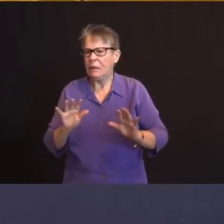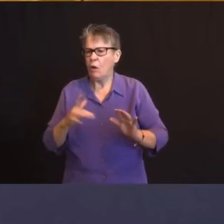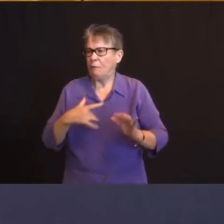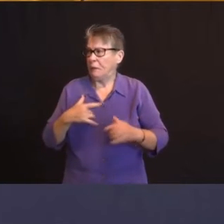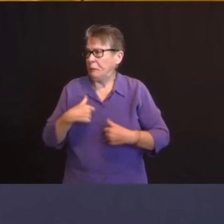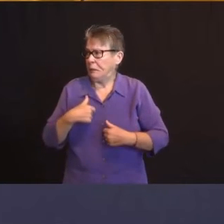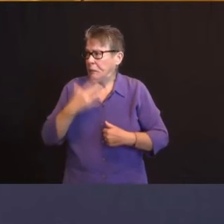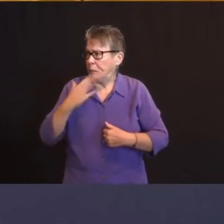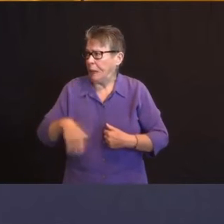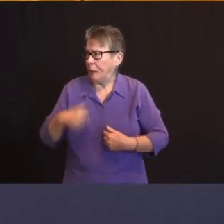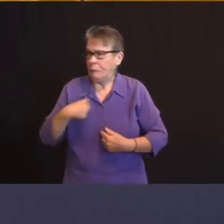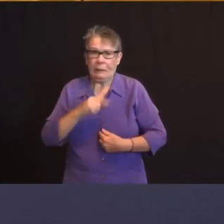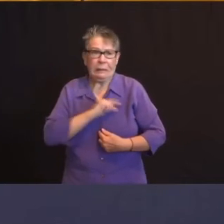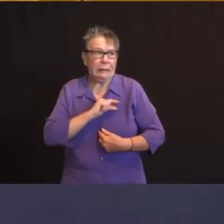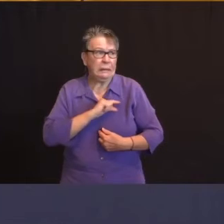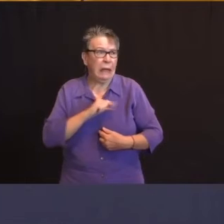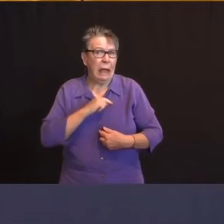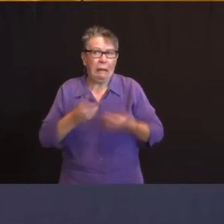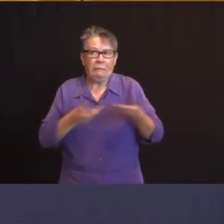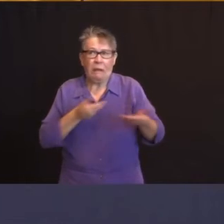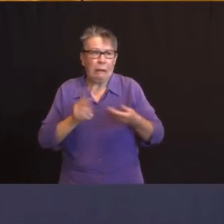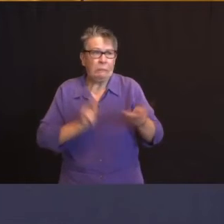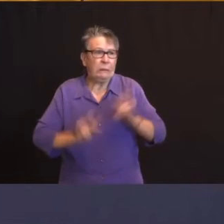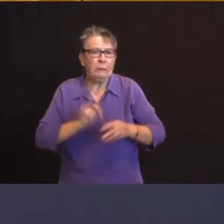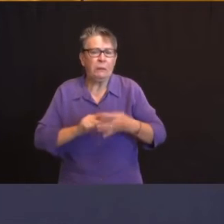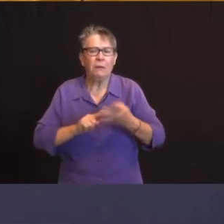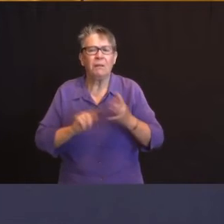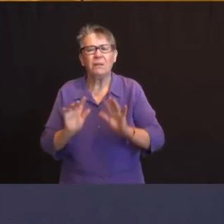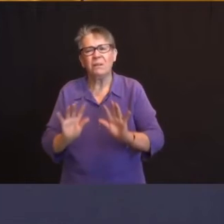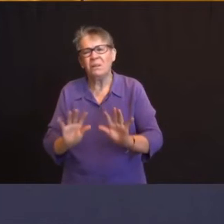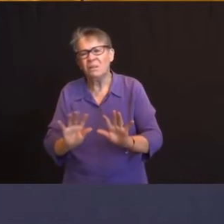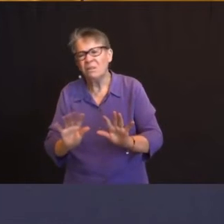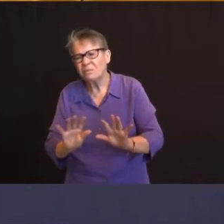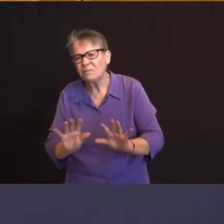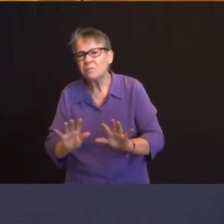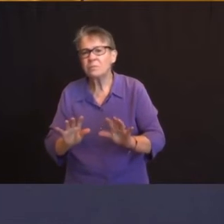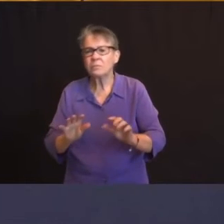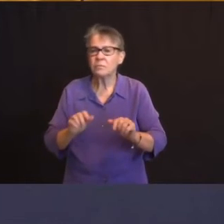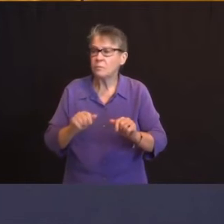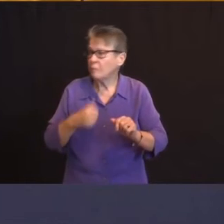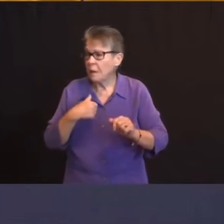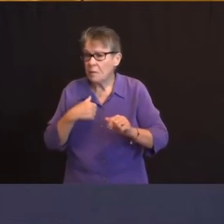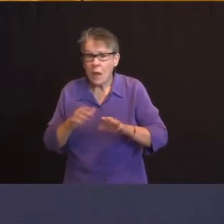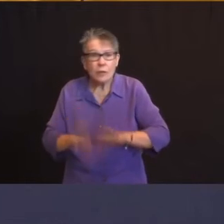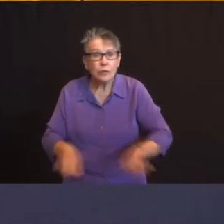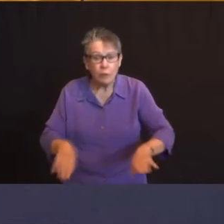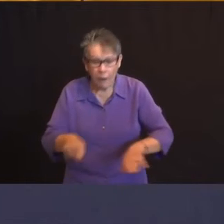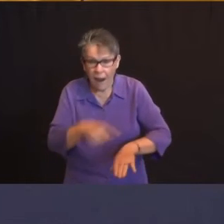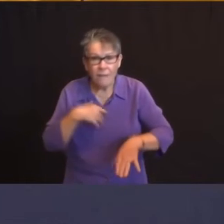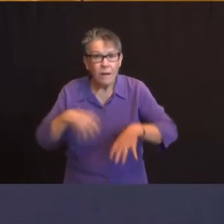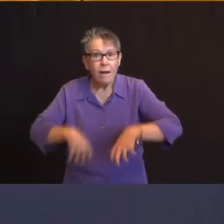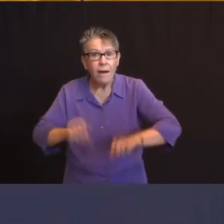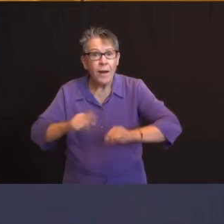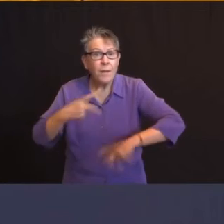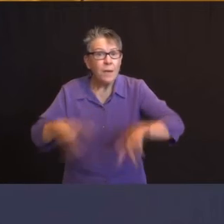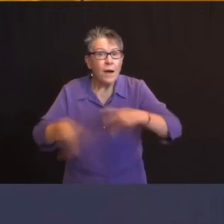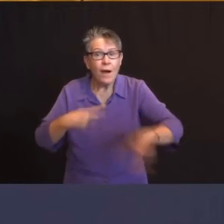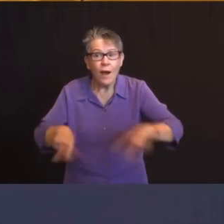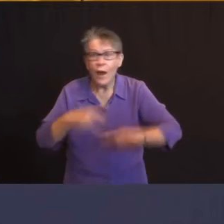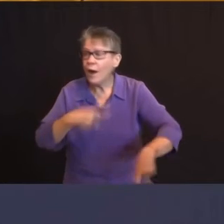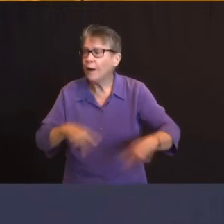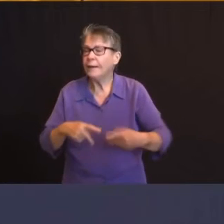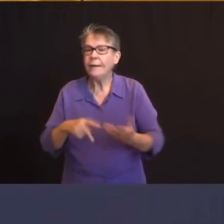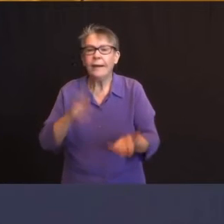a party that they shouldn't have. It's just, you know, really, really frustrating. Do I have any